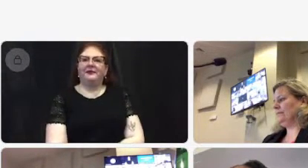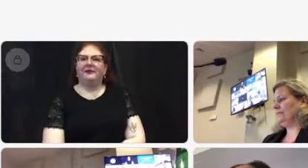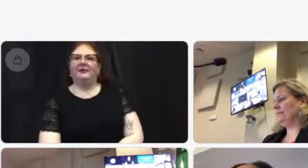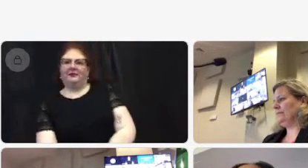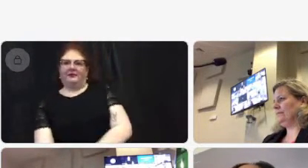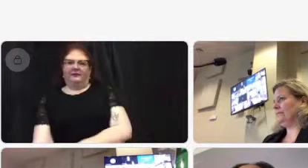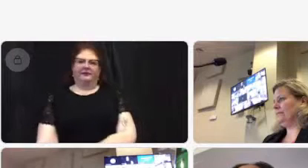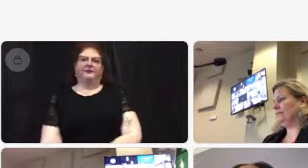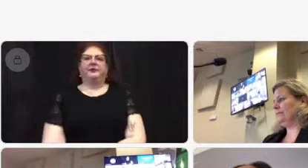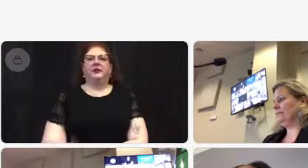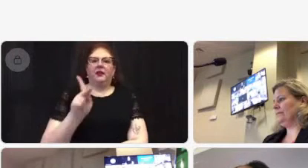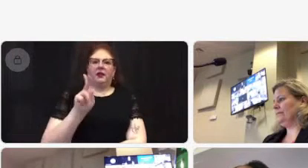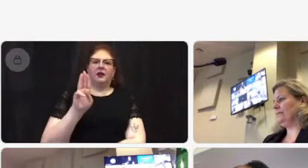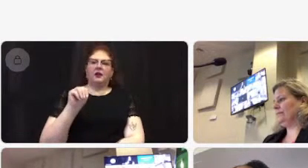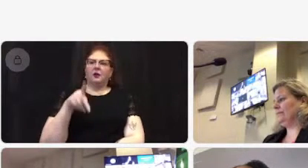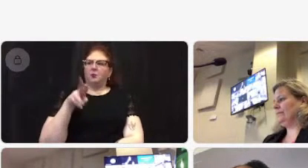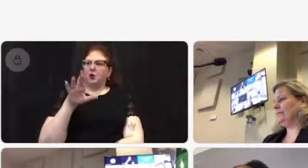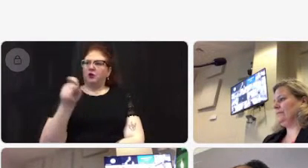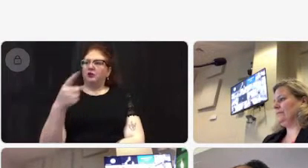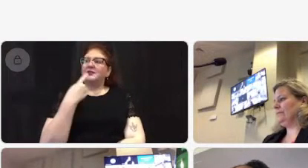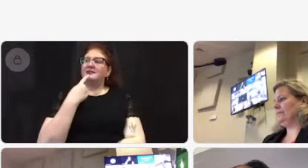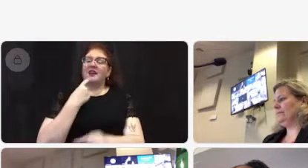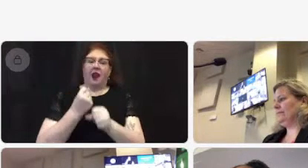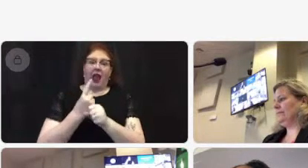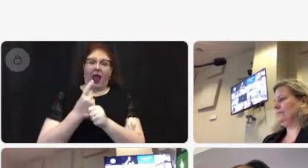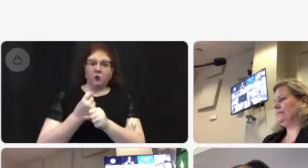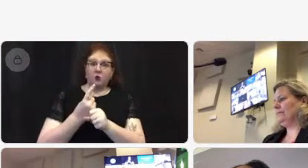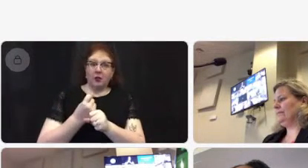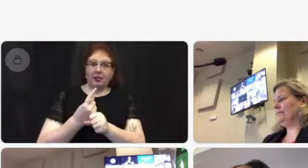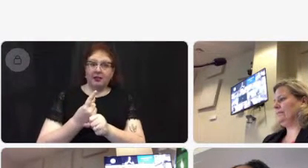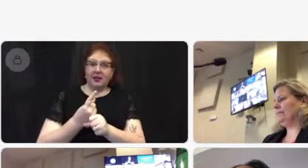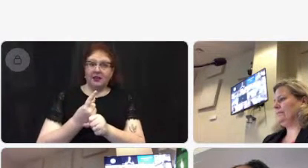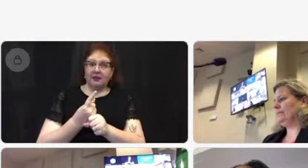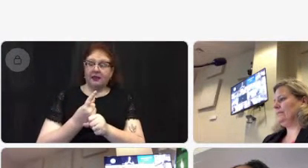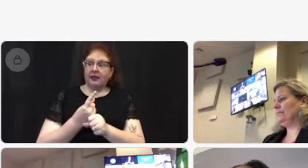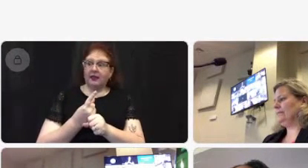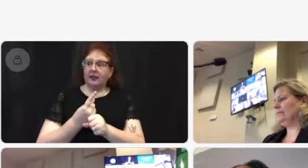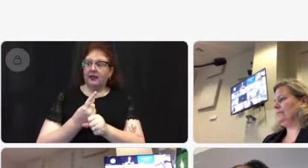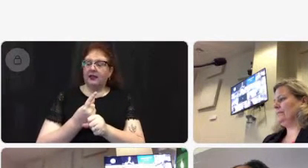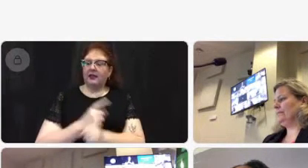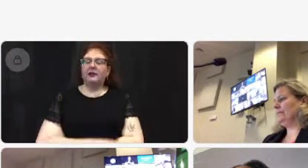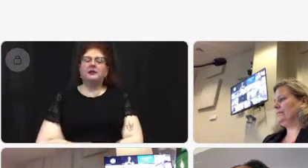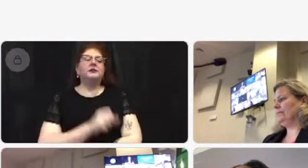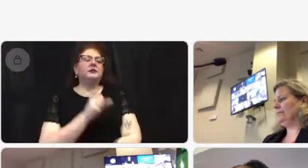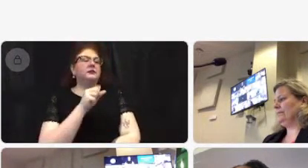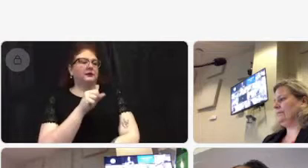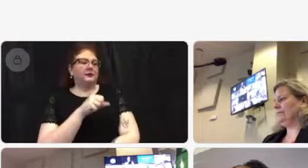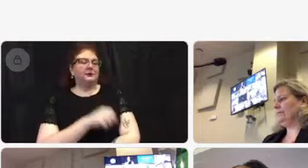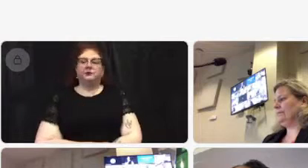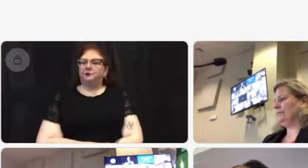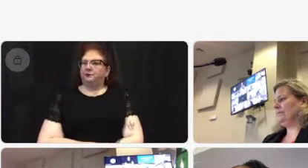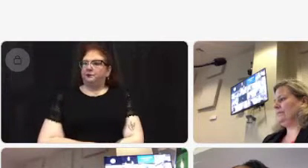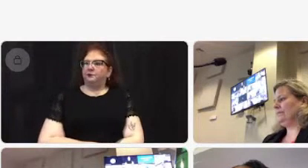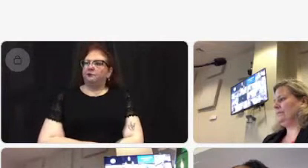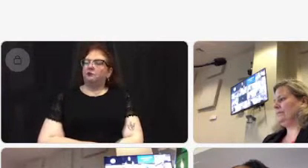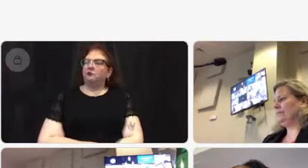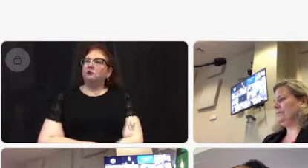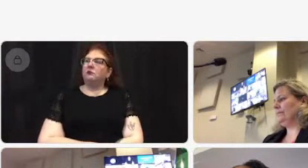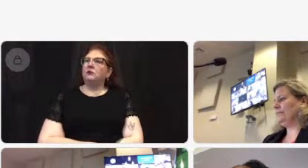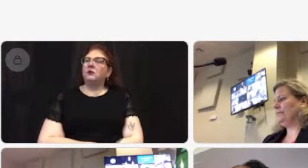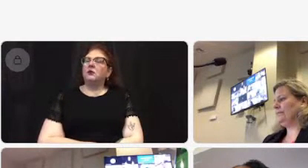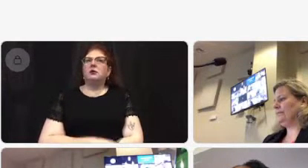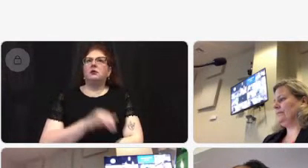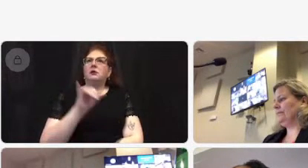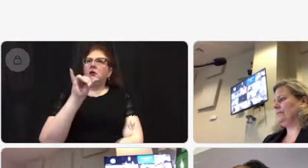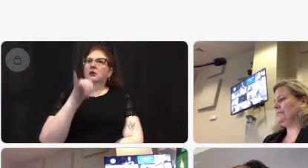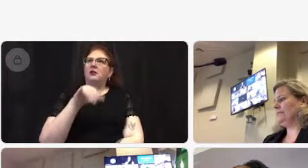This would be, as you said, annually? Yes. And would this be in addition to what